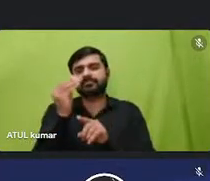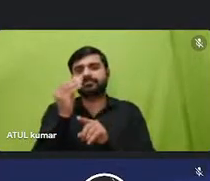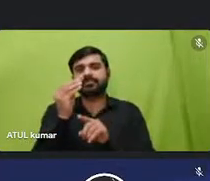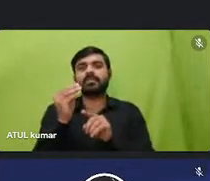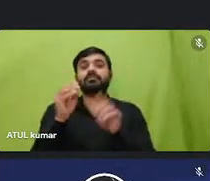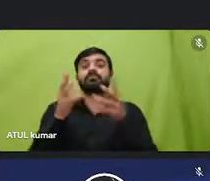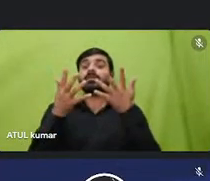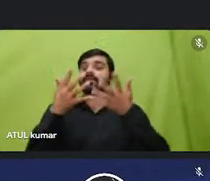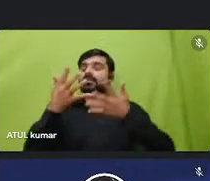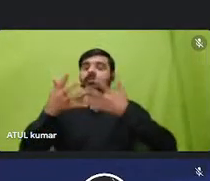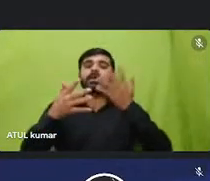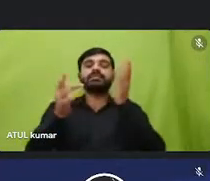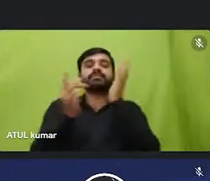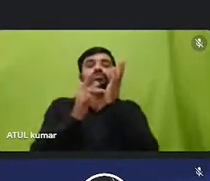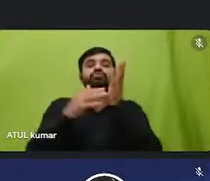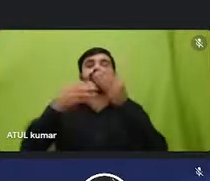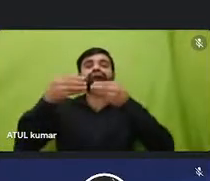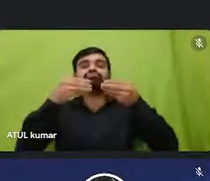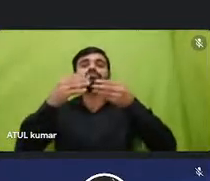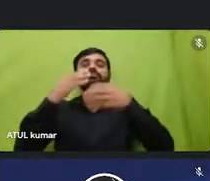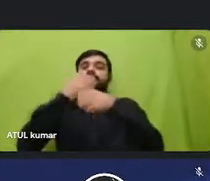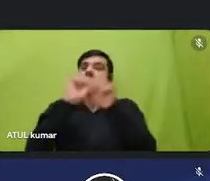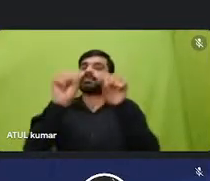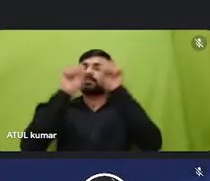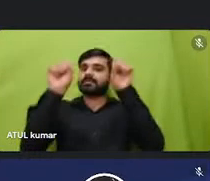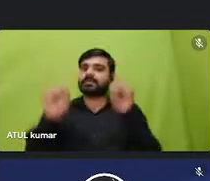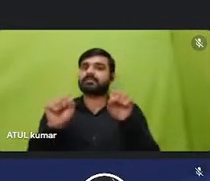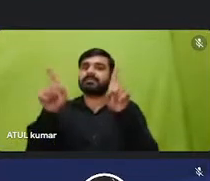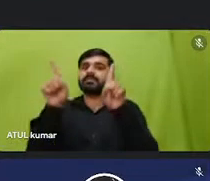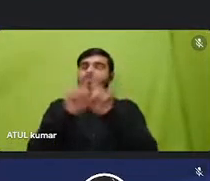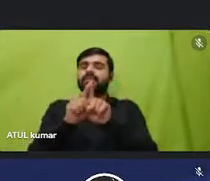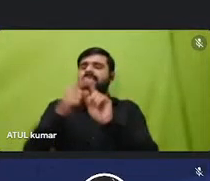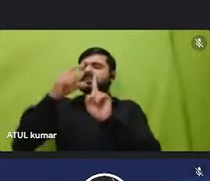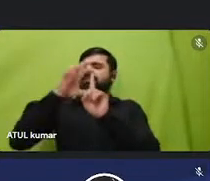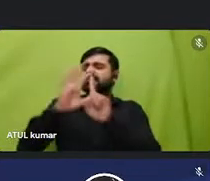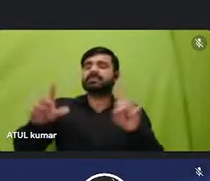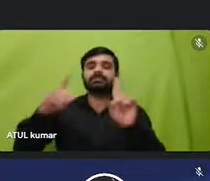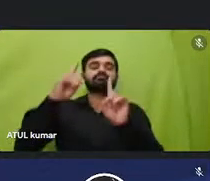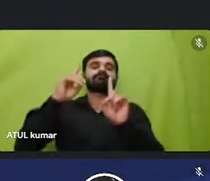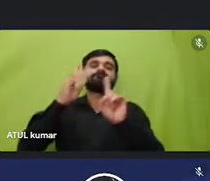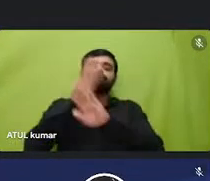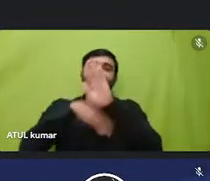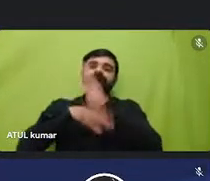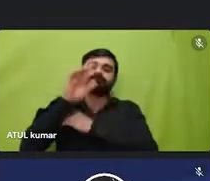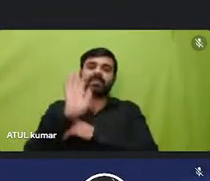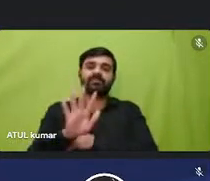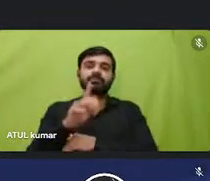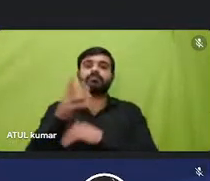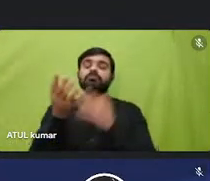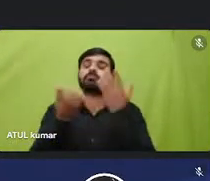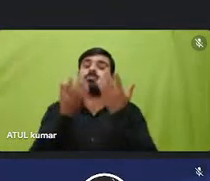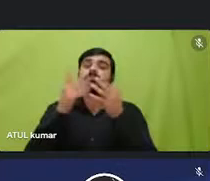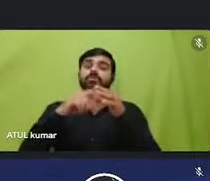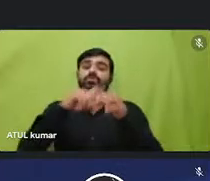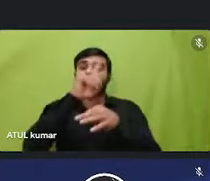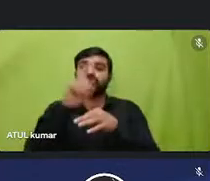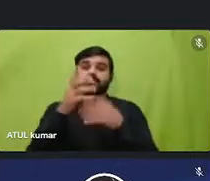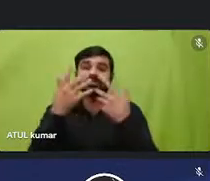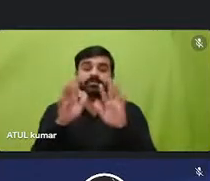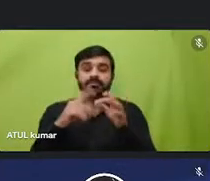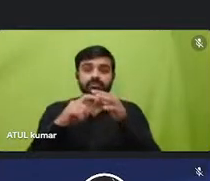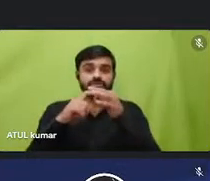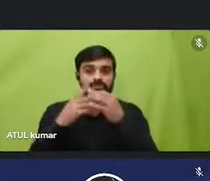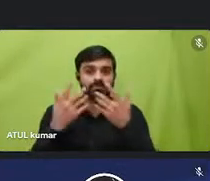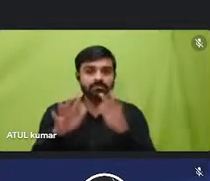semi-artificial systems that are used for deaf people with severe intellectual disability. But actually, I think the question to ask is,